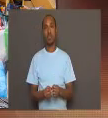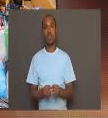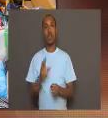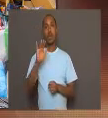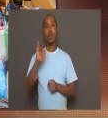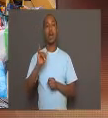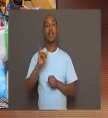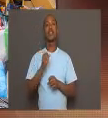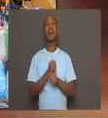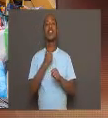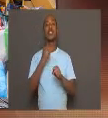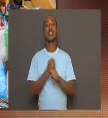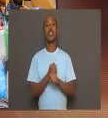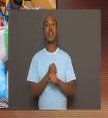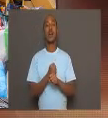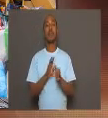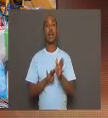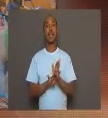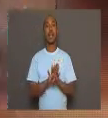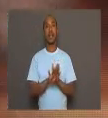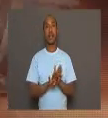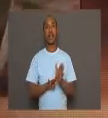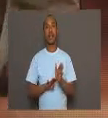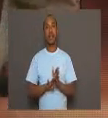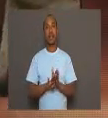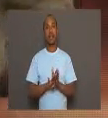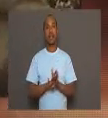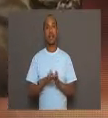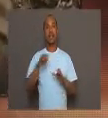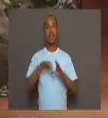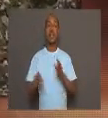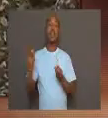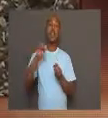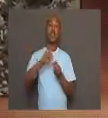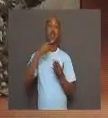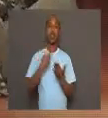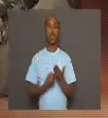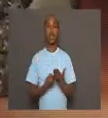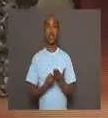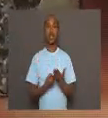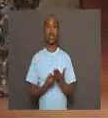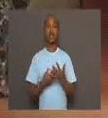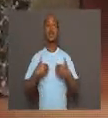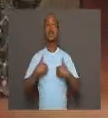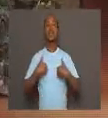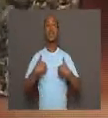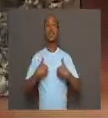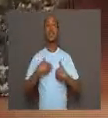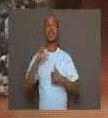by the action of bacteria. In addition to this, the presence